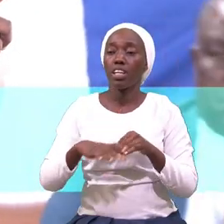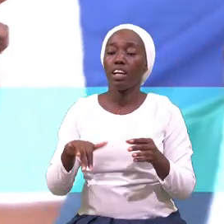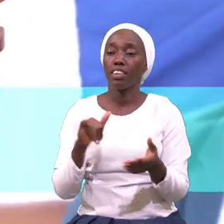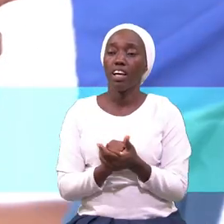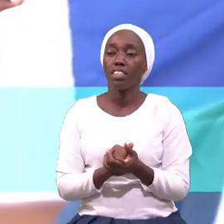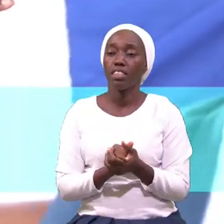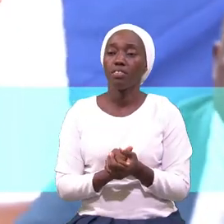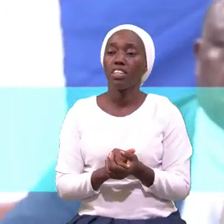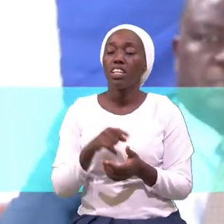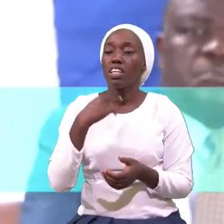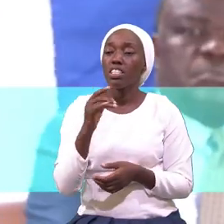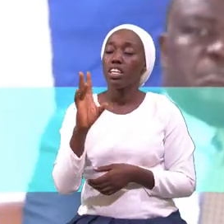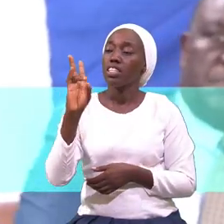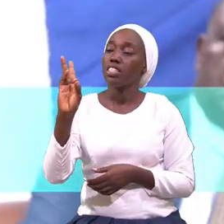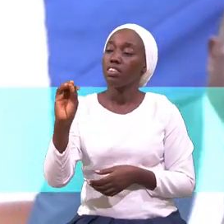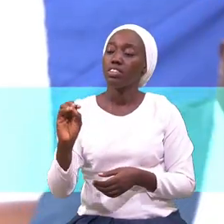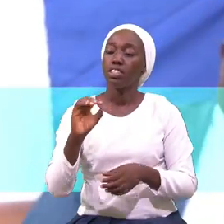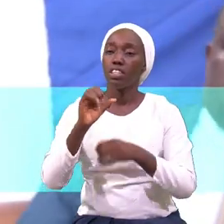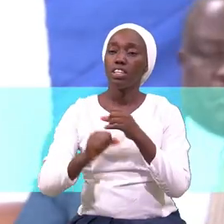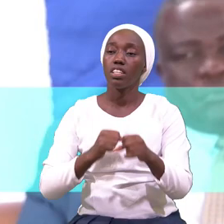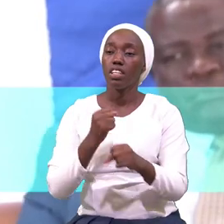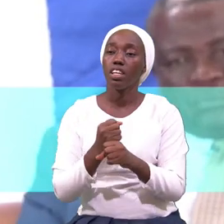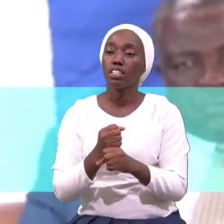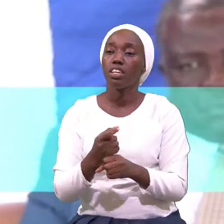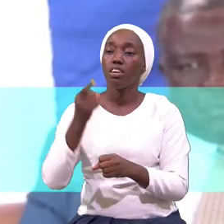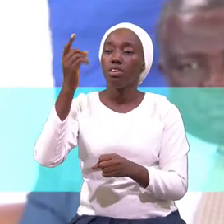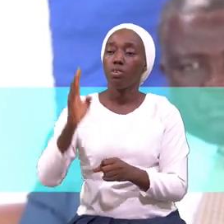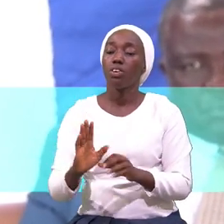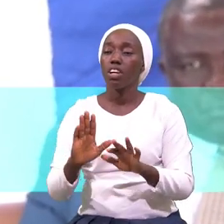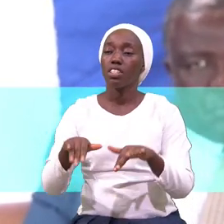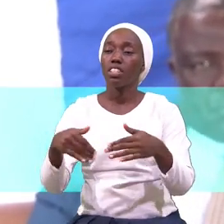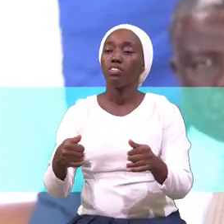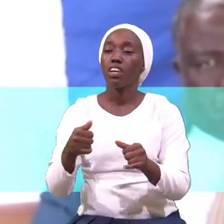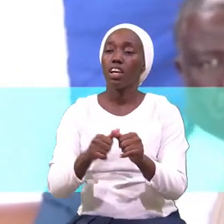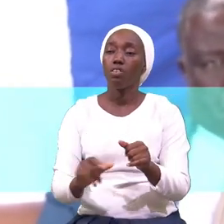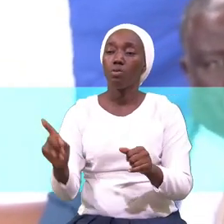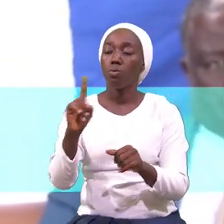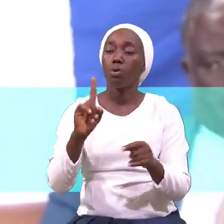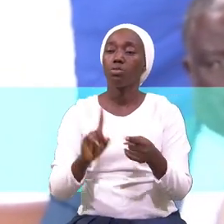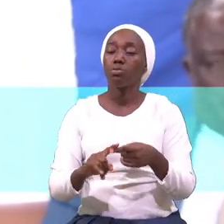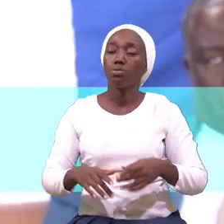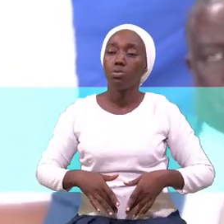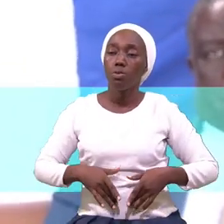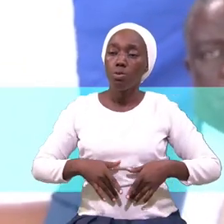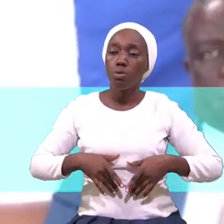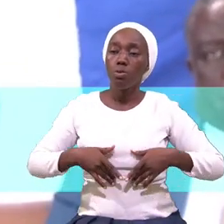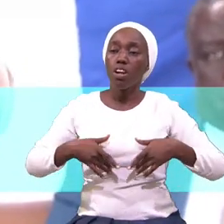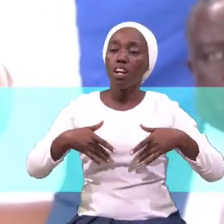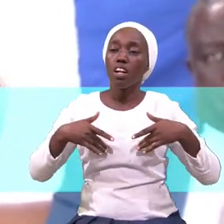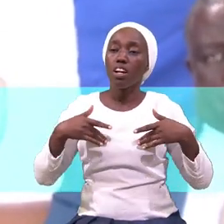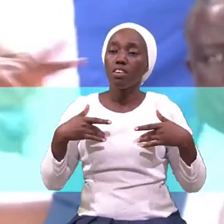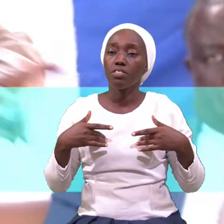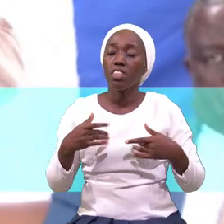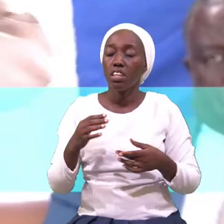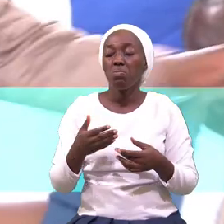They say 70 years. God has given everyone to live. If he tries, maybe he gets to